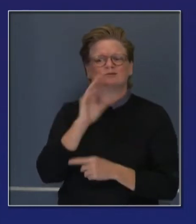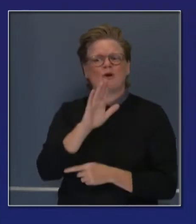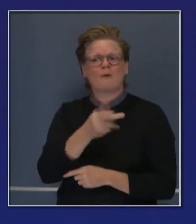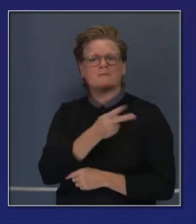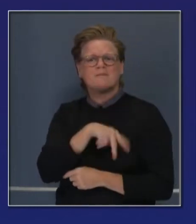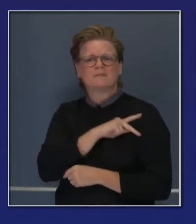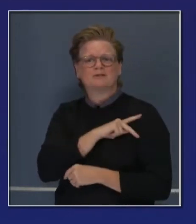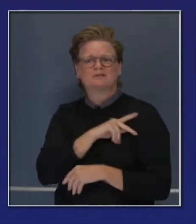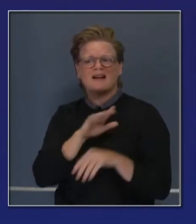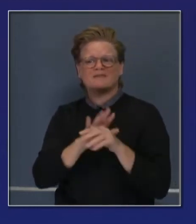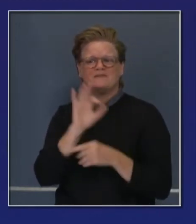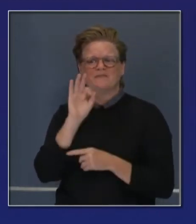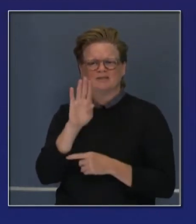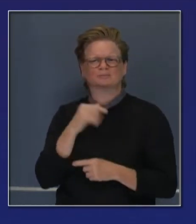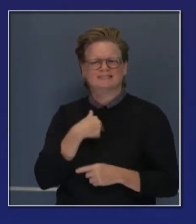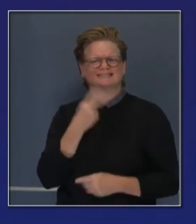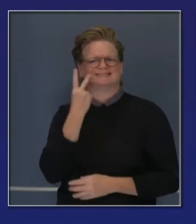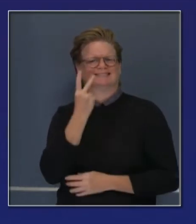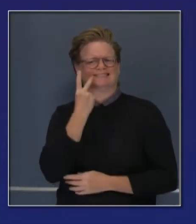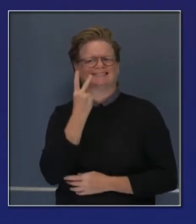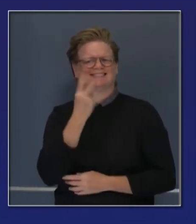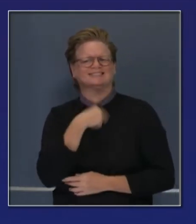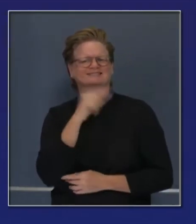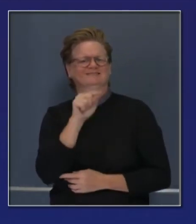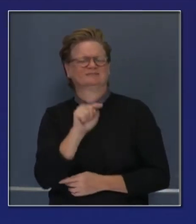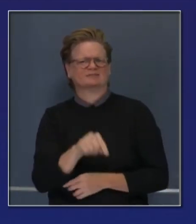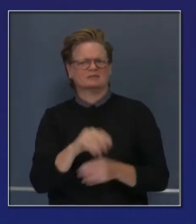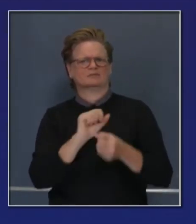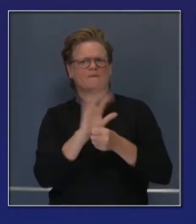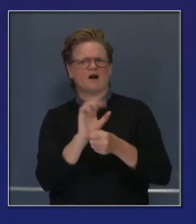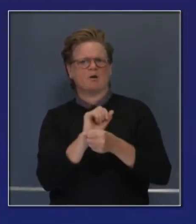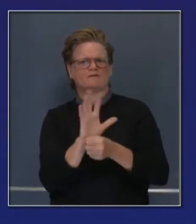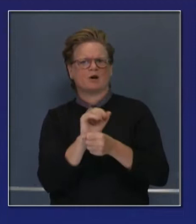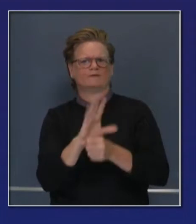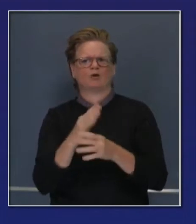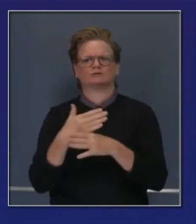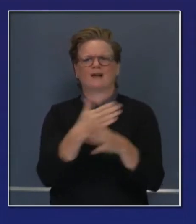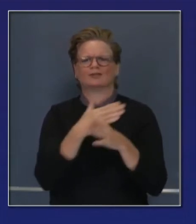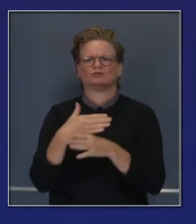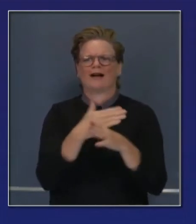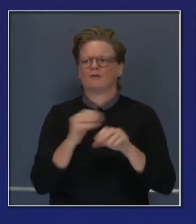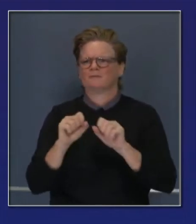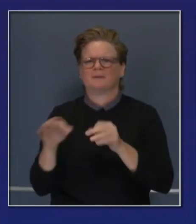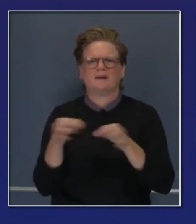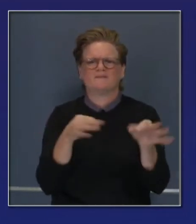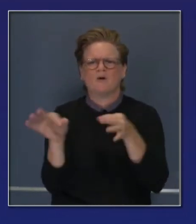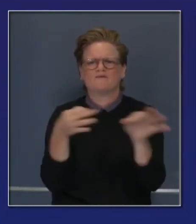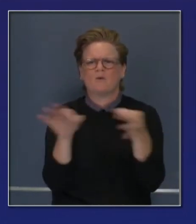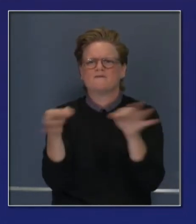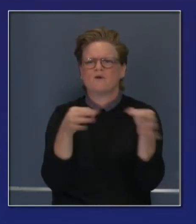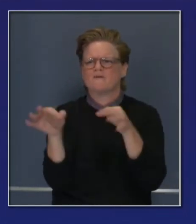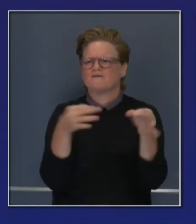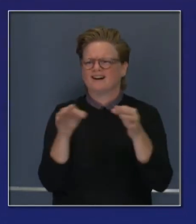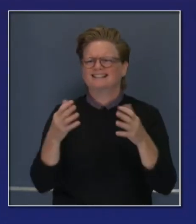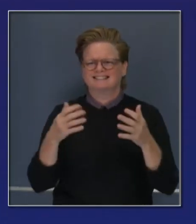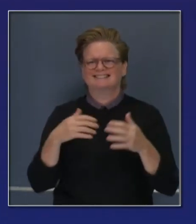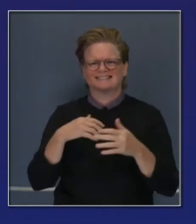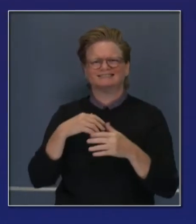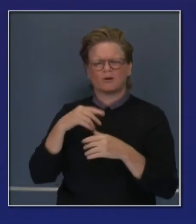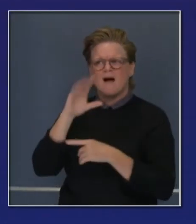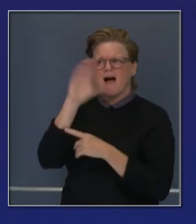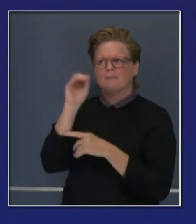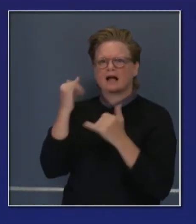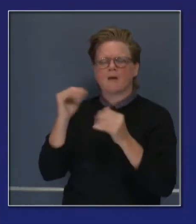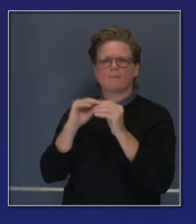will help as it relates to businesses that want to describe what they're doing and what they're offering in terms of mitigation. Open